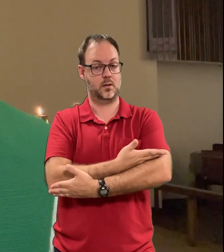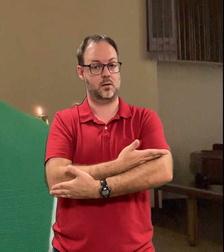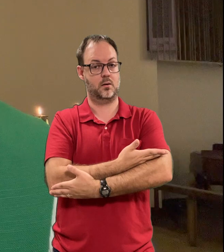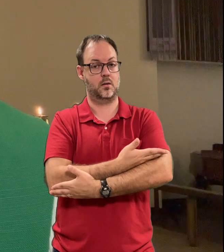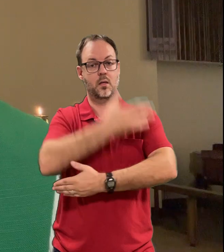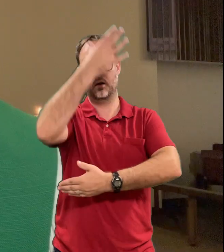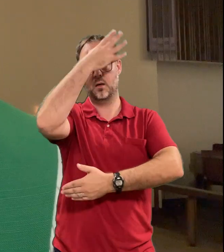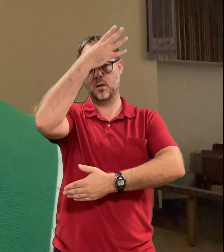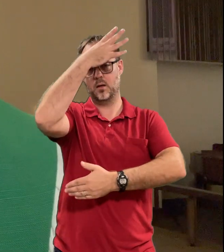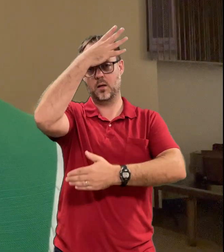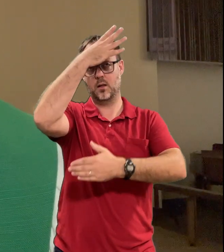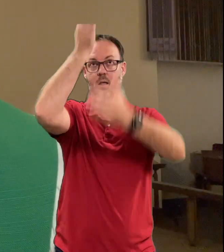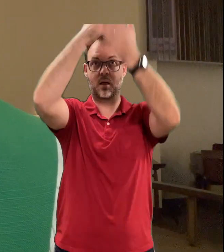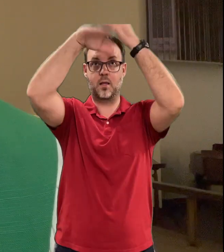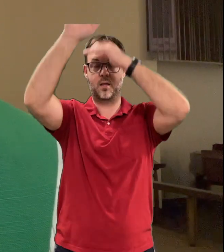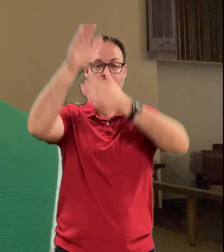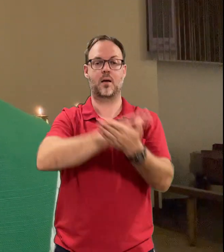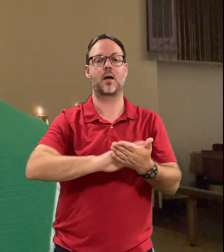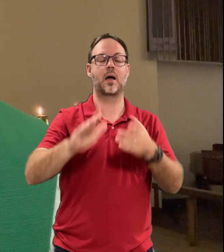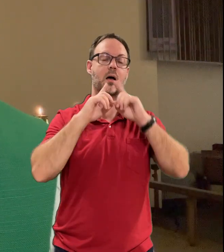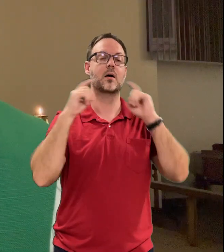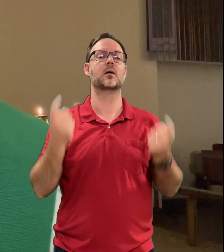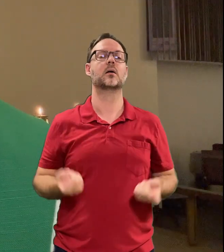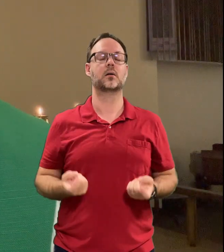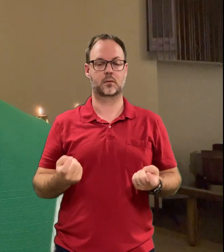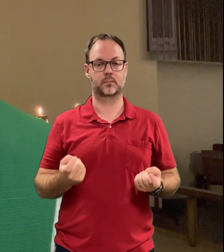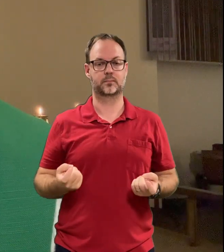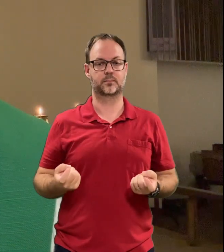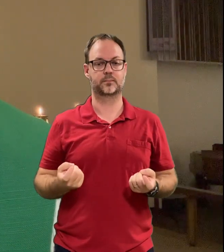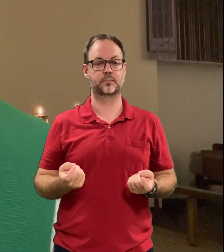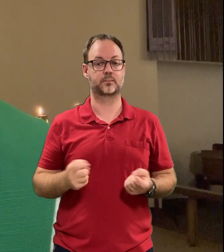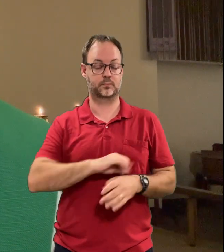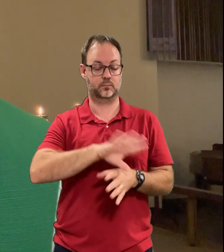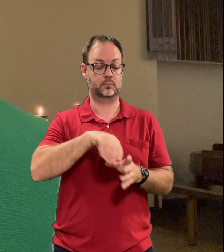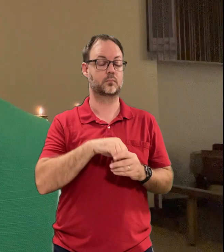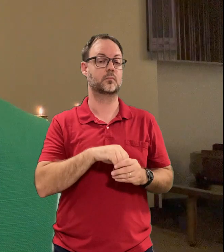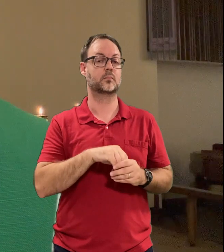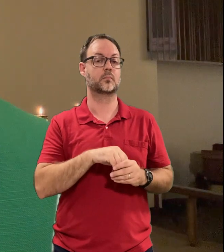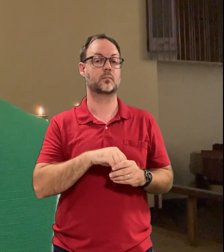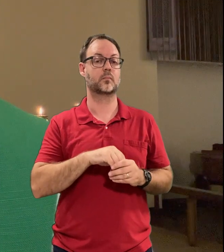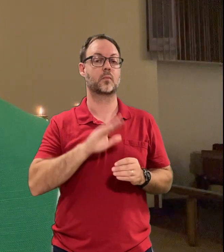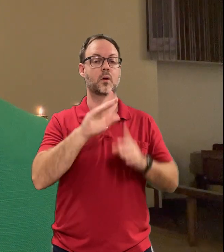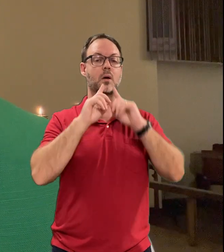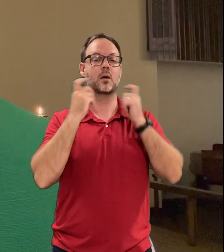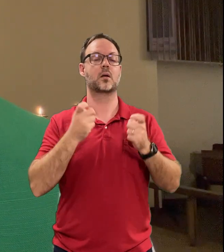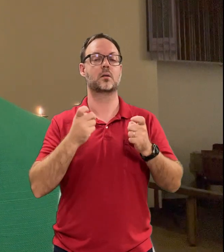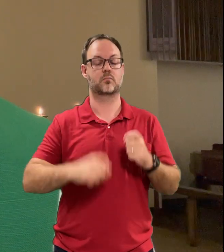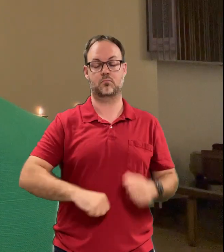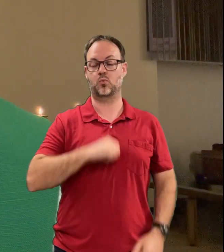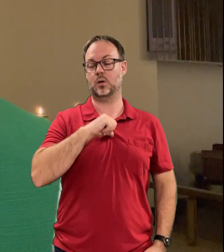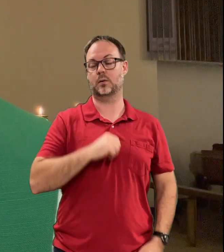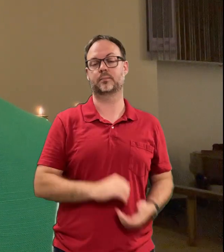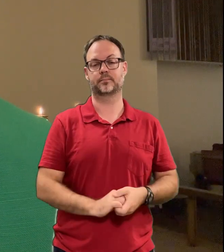Son, the Father in heaven forgives your sins, even your sins of